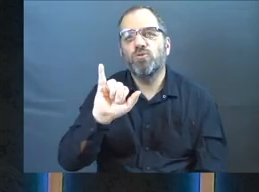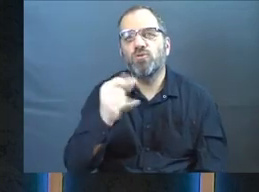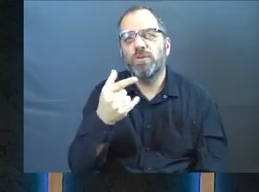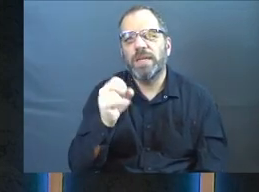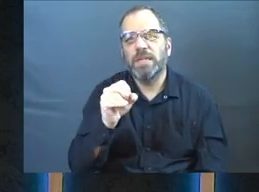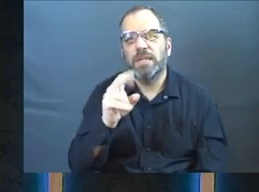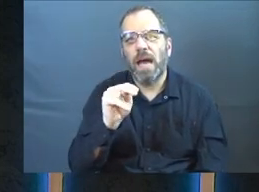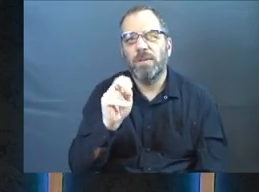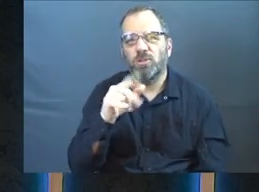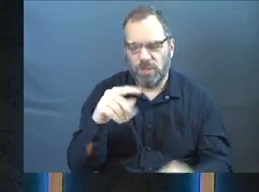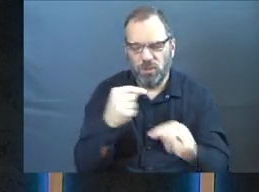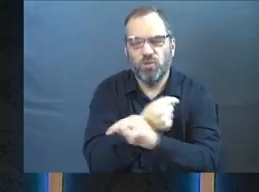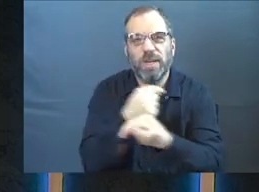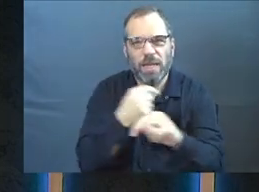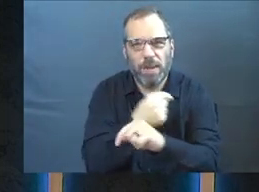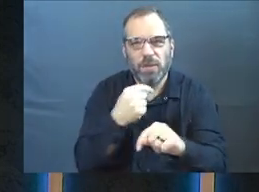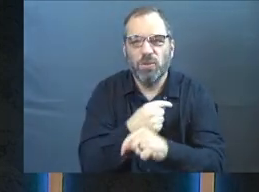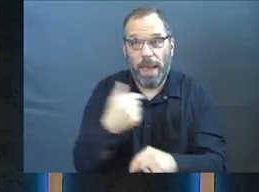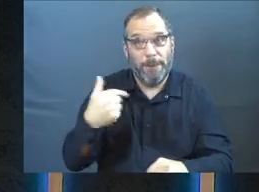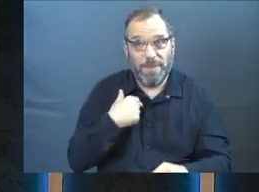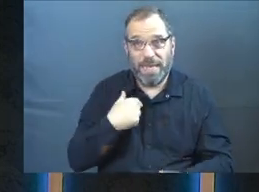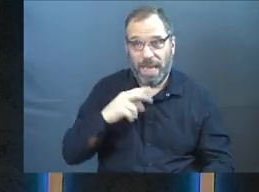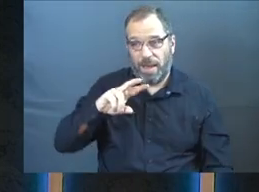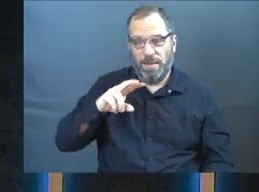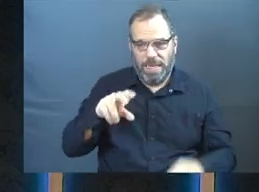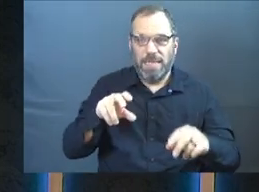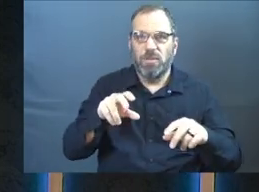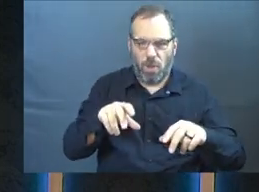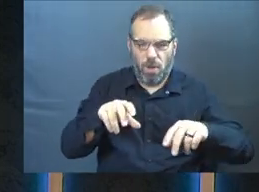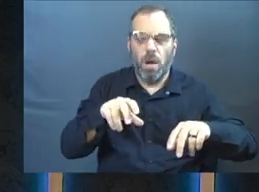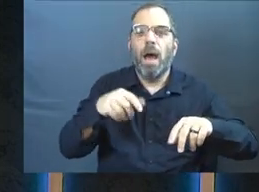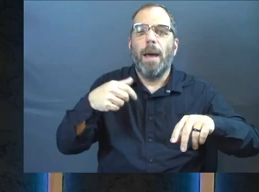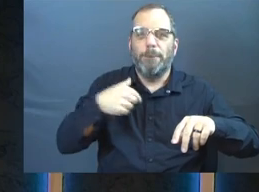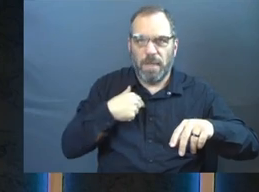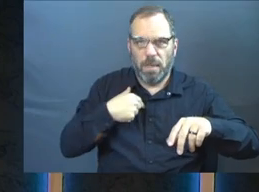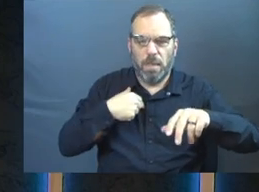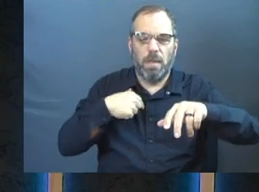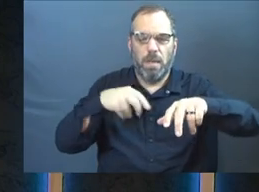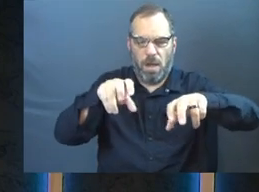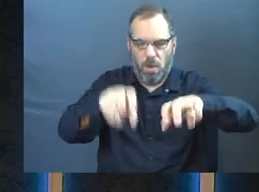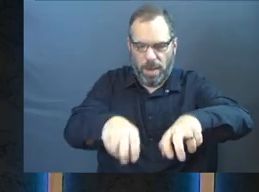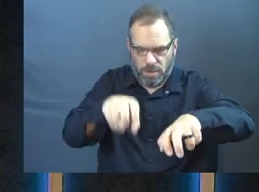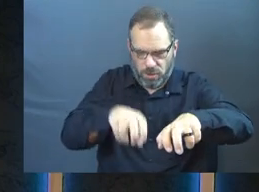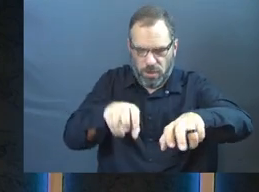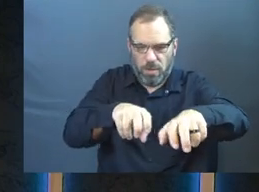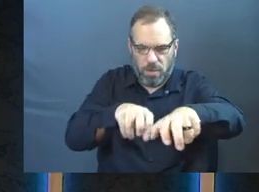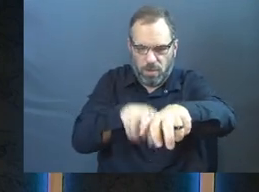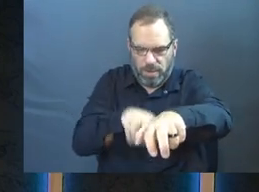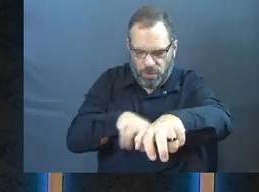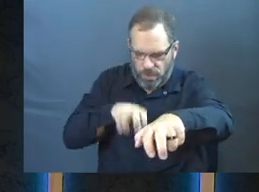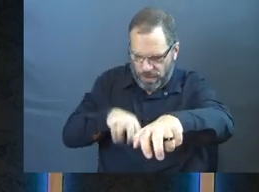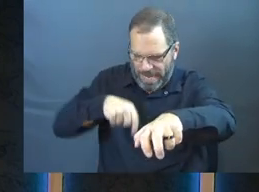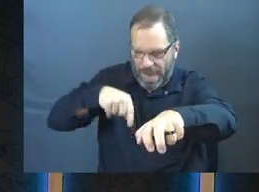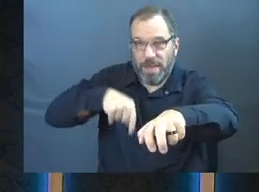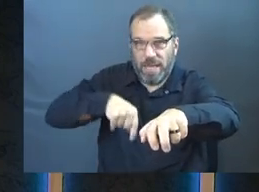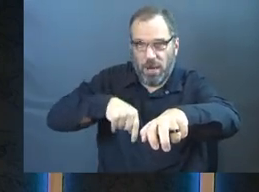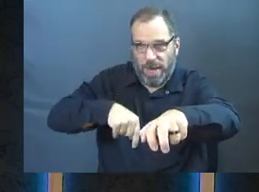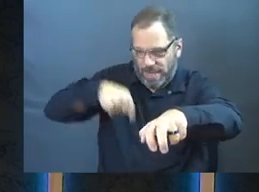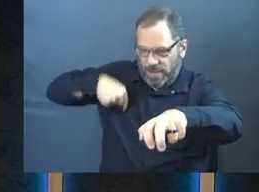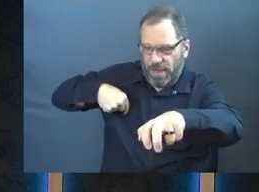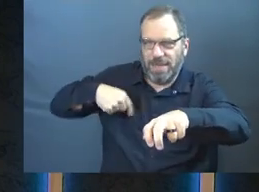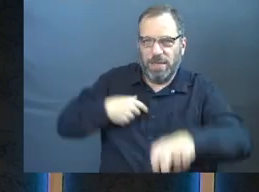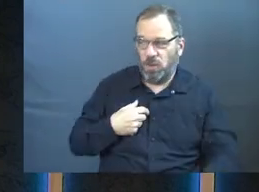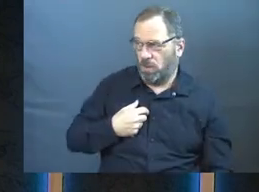so I'm in trigonometry class, and I'm in the second to last row, and she's in the last row, and she's in the seat directly behind me, Stacy. And I start